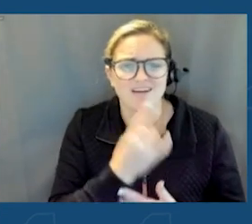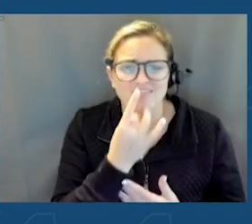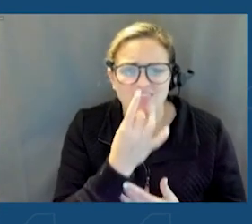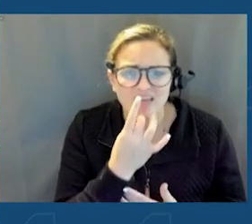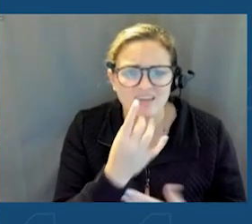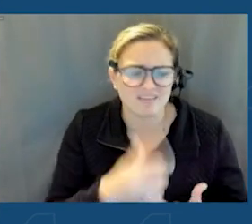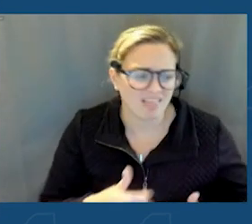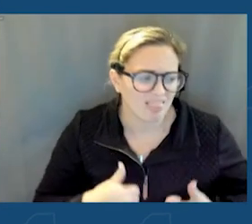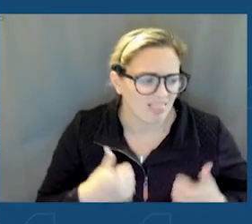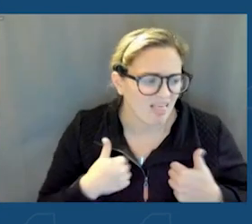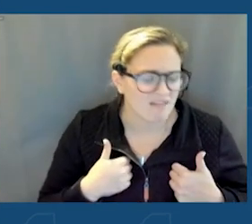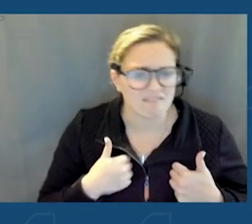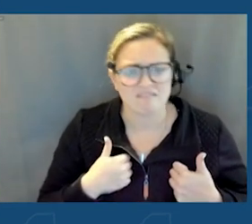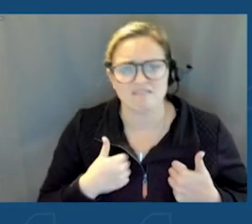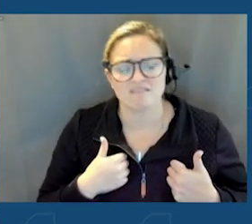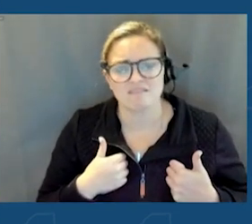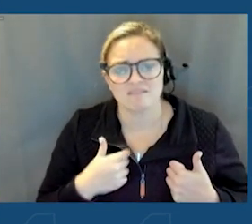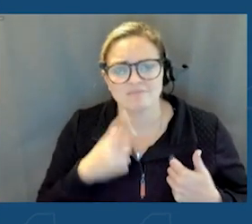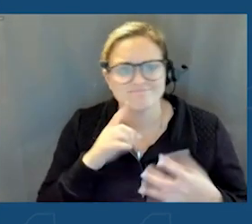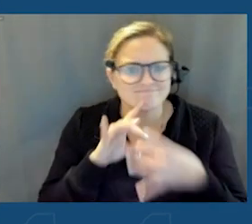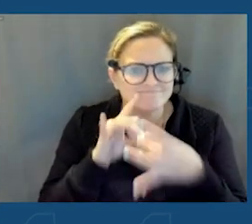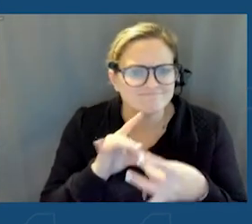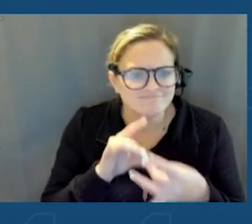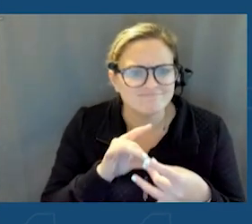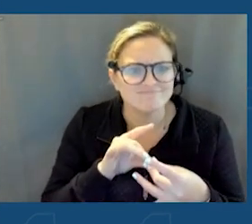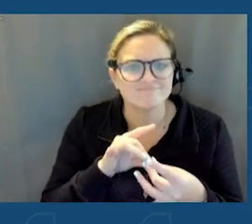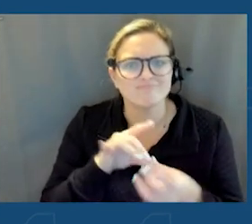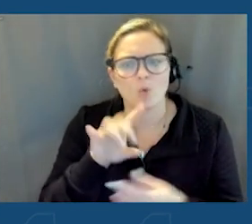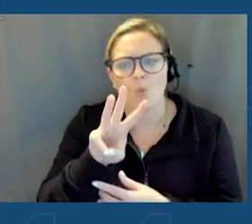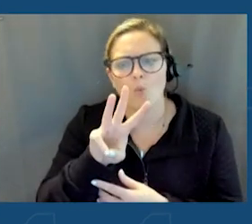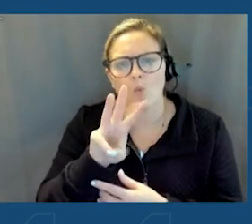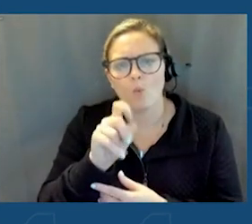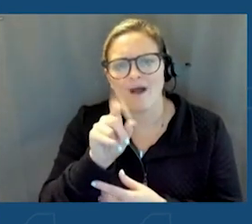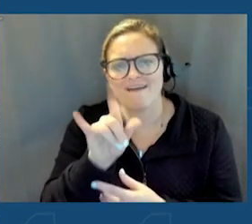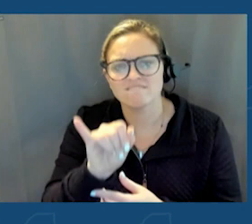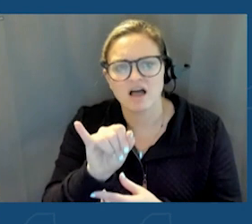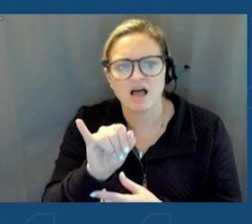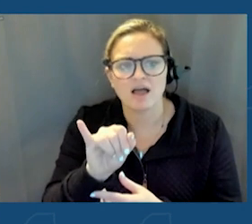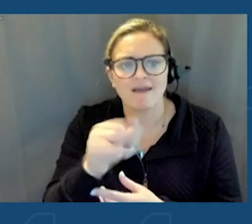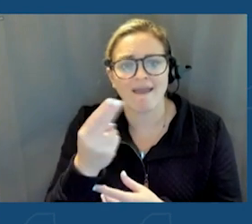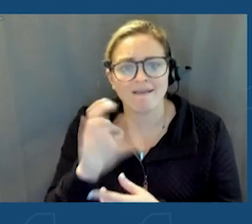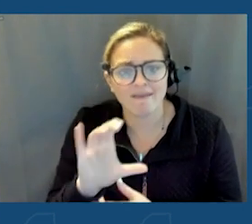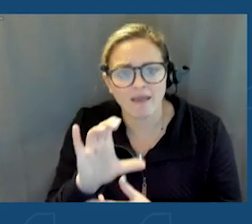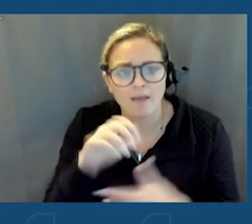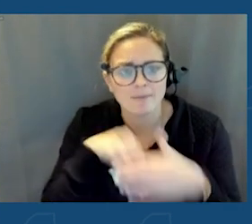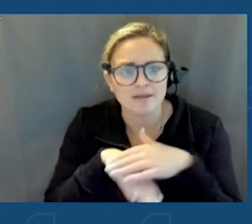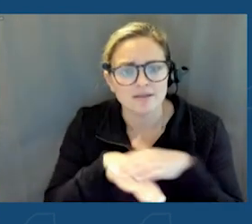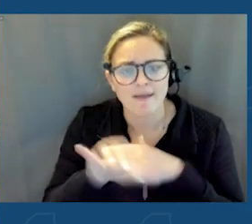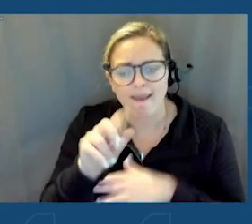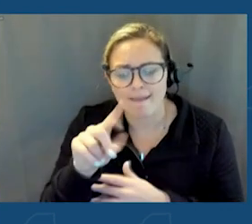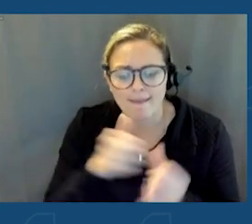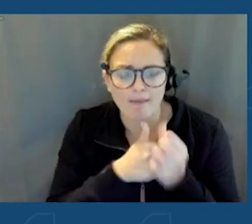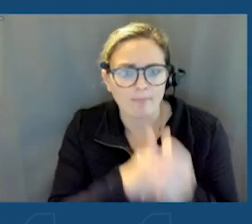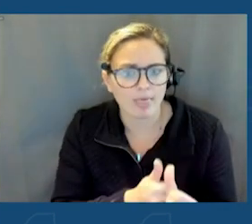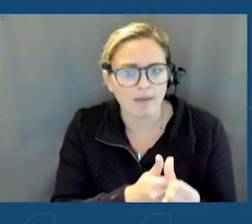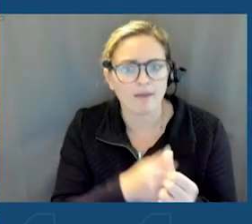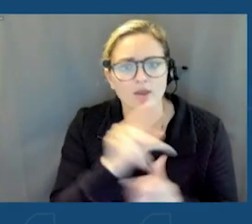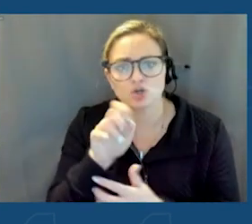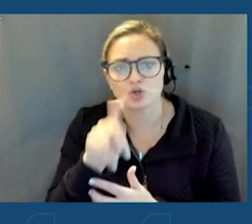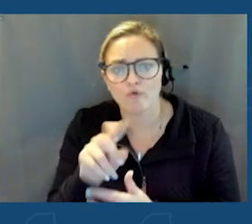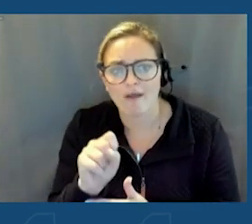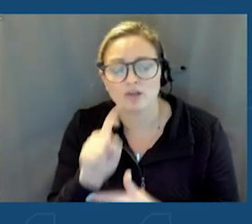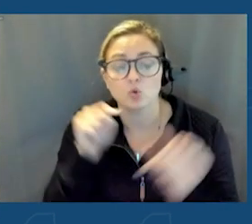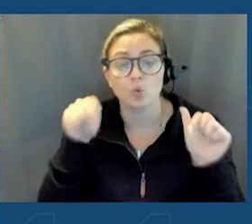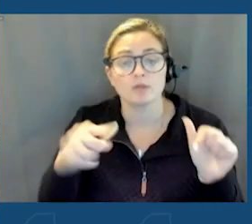be connected, having Wi-Fi and handicap accessibility, ADA compliant tracks. So this